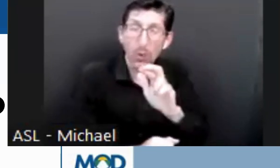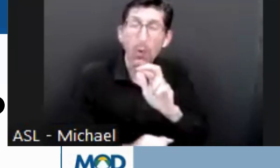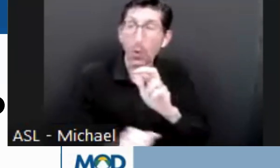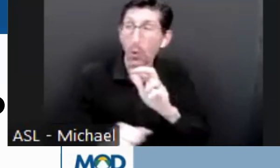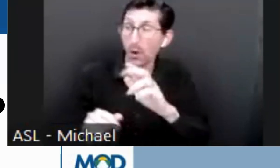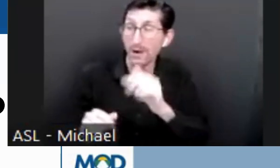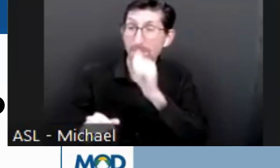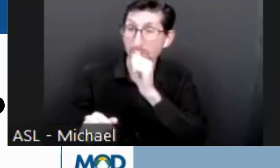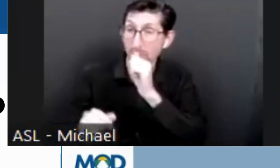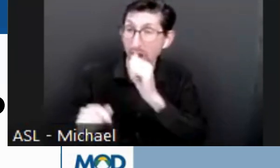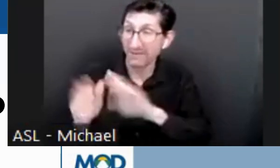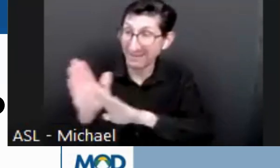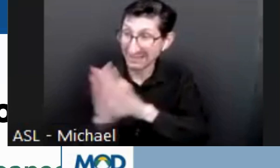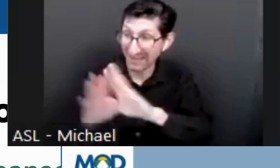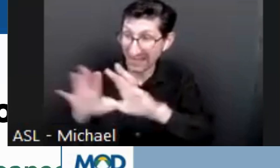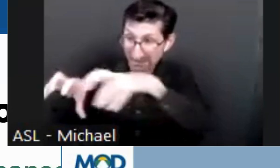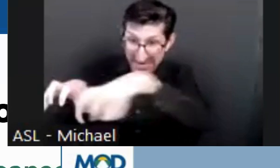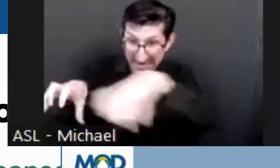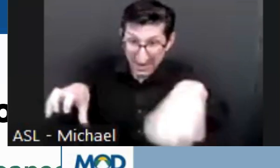housing developments.